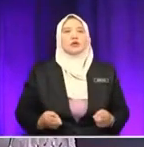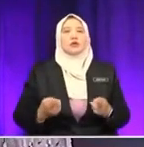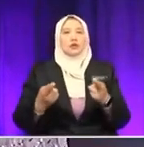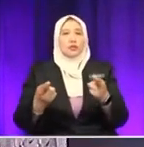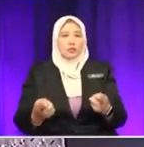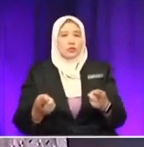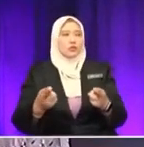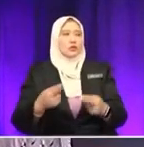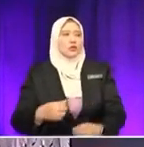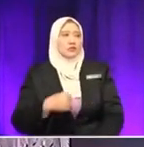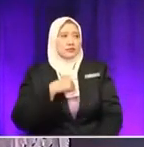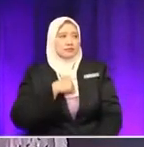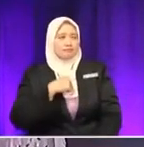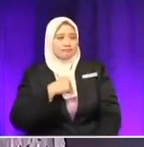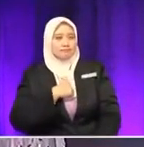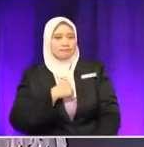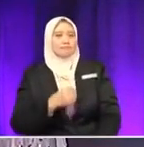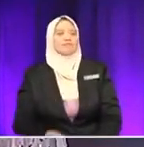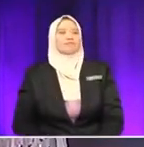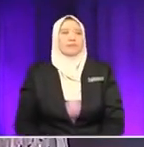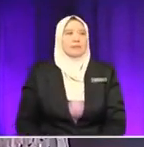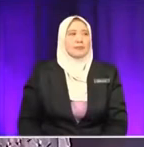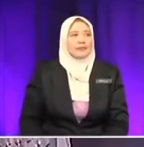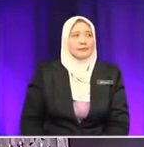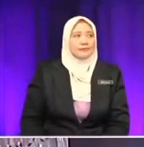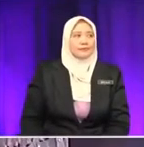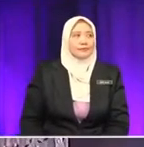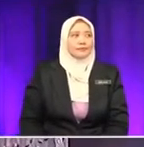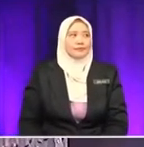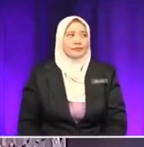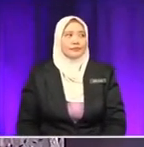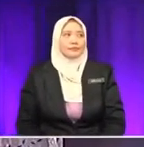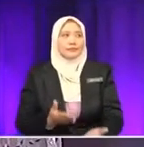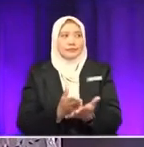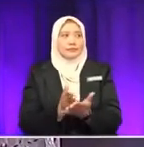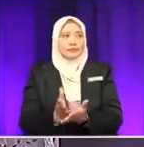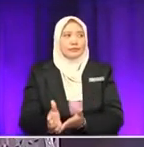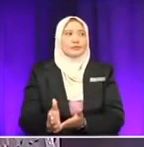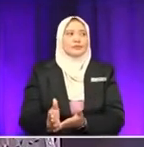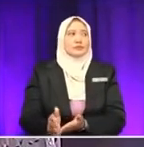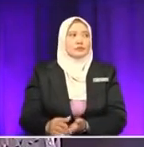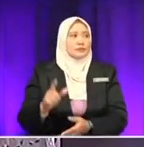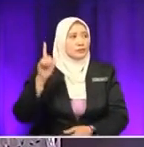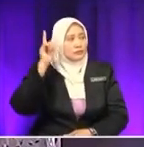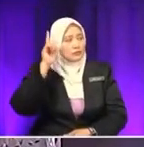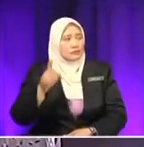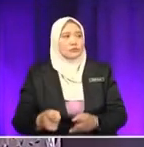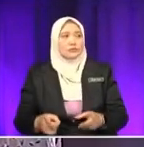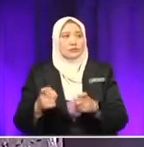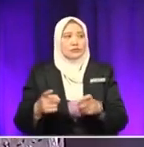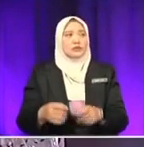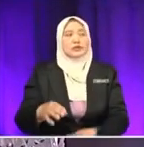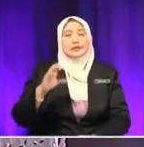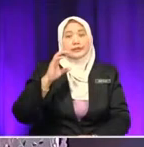Come on, get this energy. It's simple as that. All right, so now let's go very quickly. So this will be your